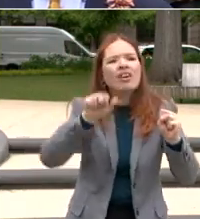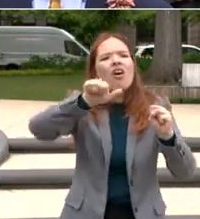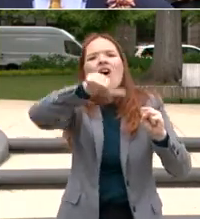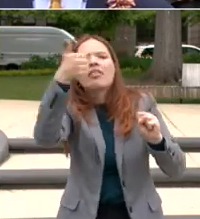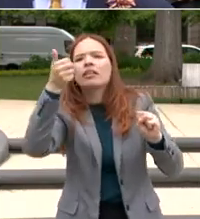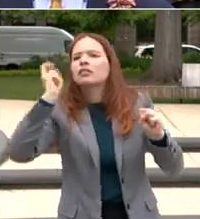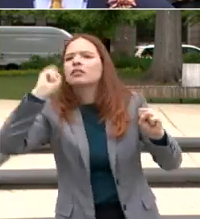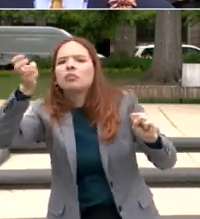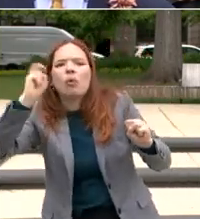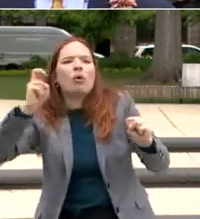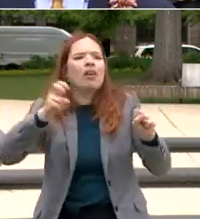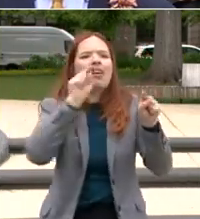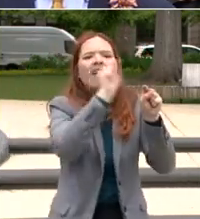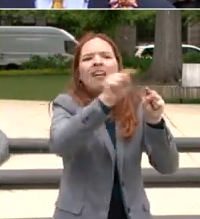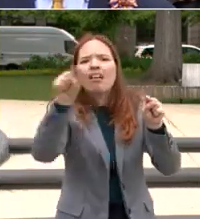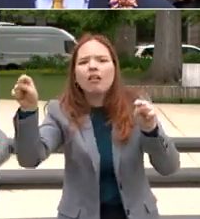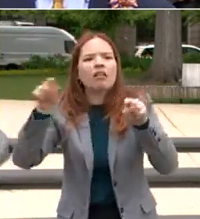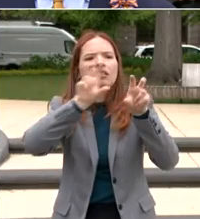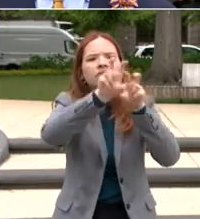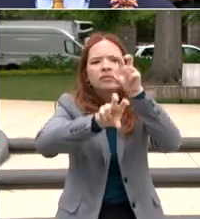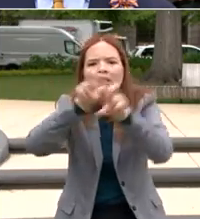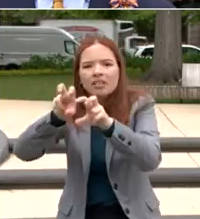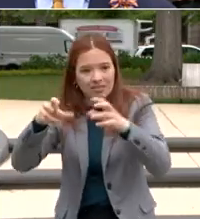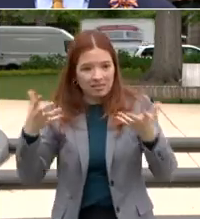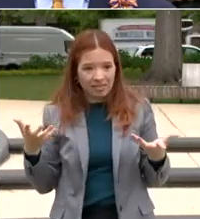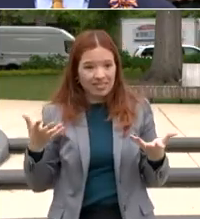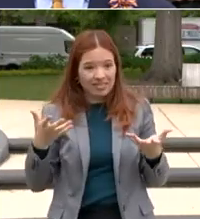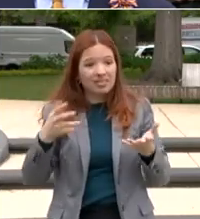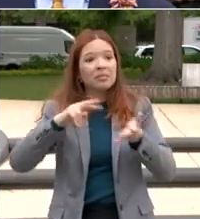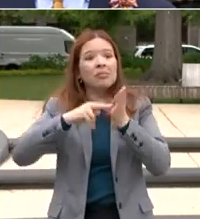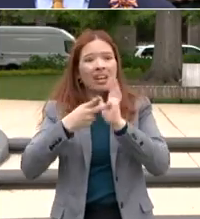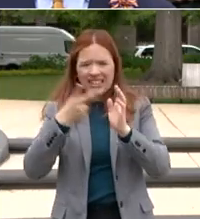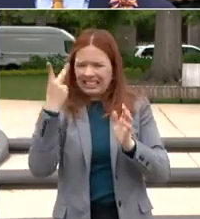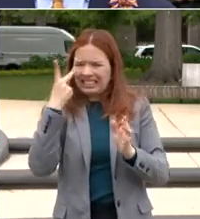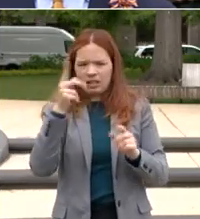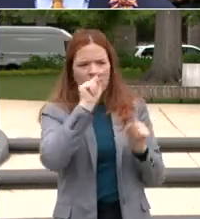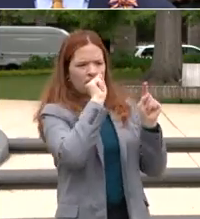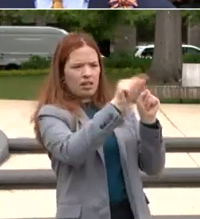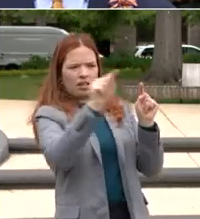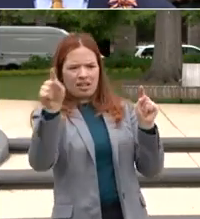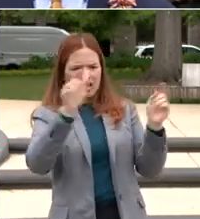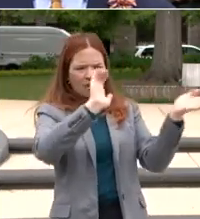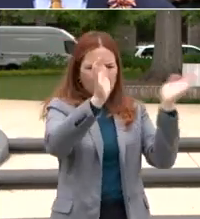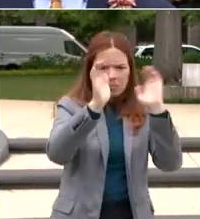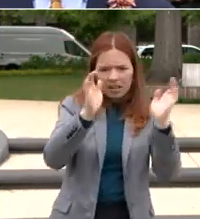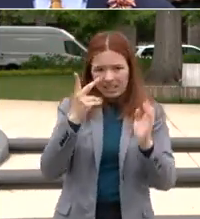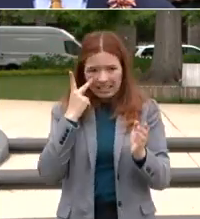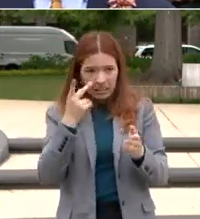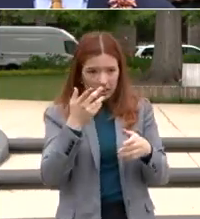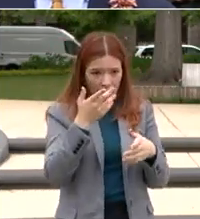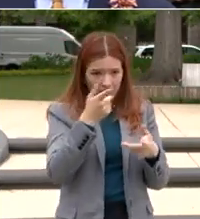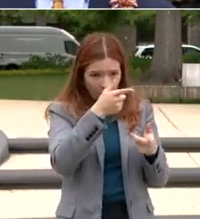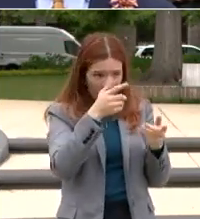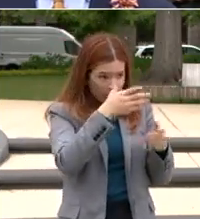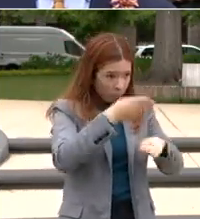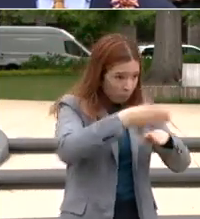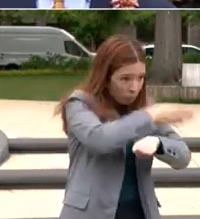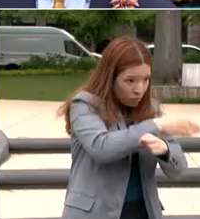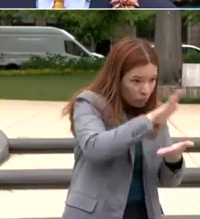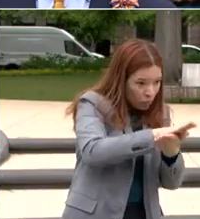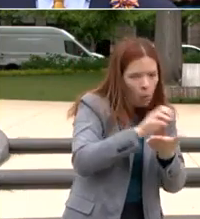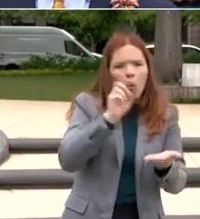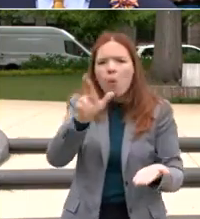transportation investments. It means the difference between modernizing a school or not, having bigger or